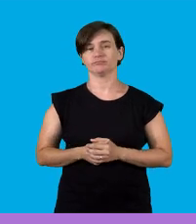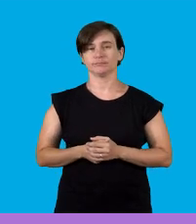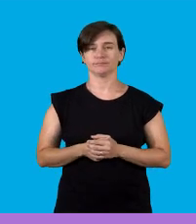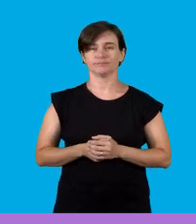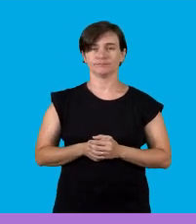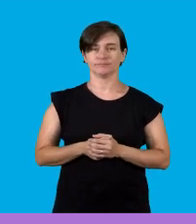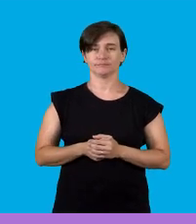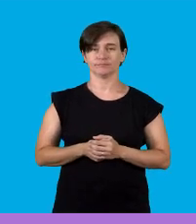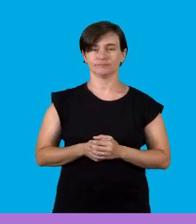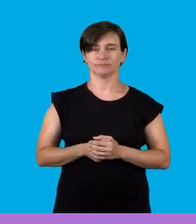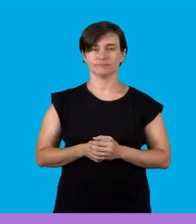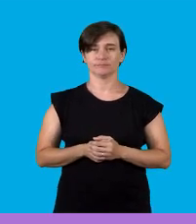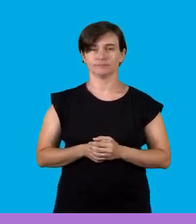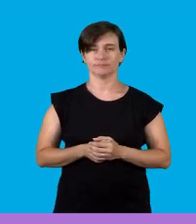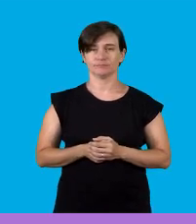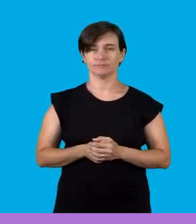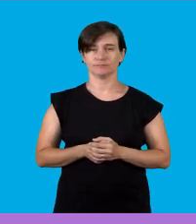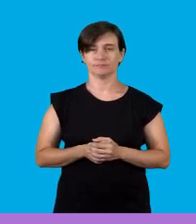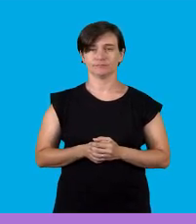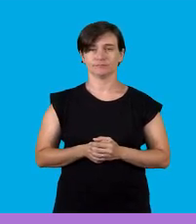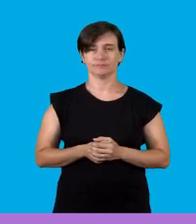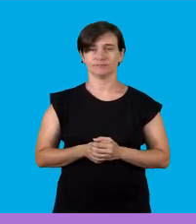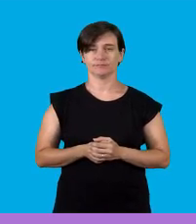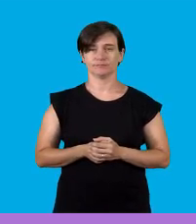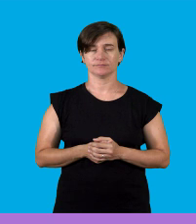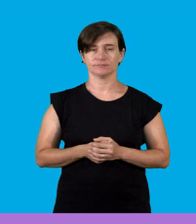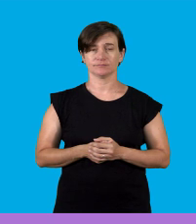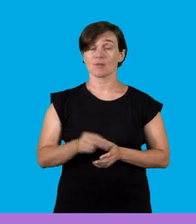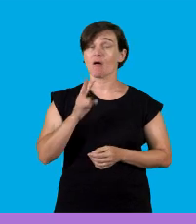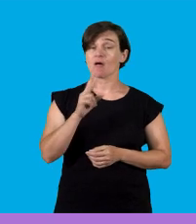times 125. So that will give me